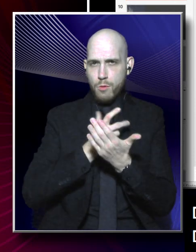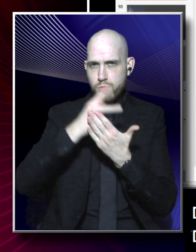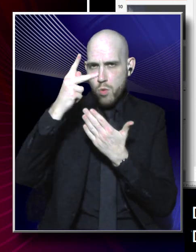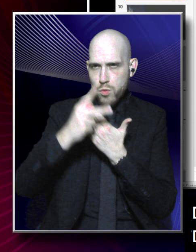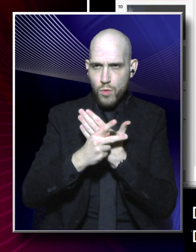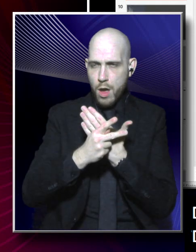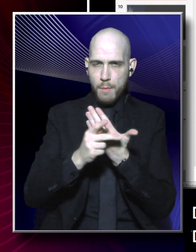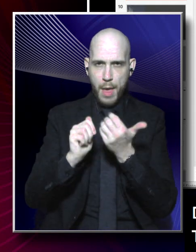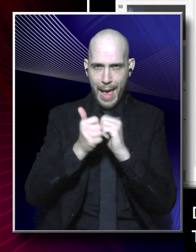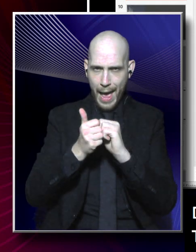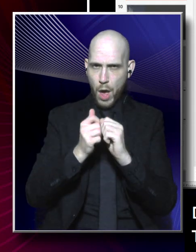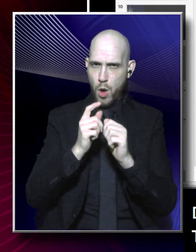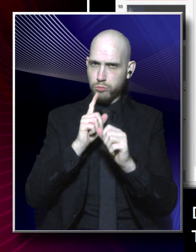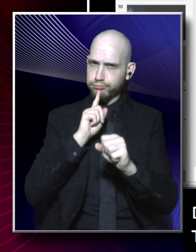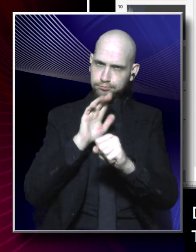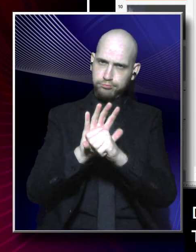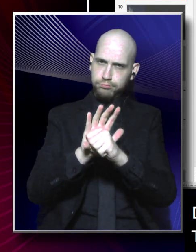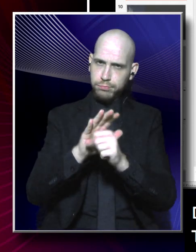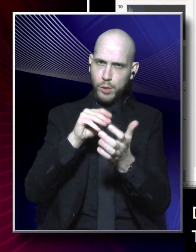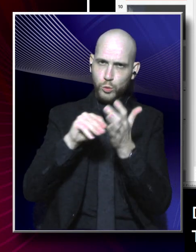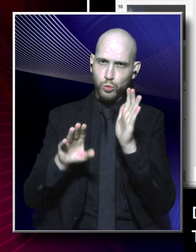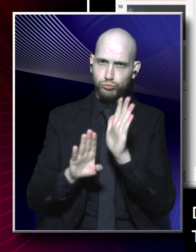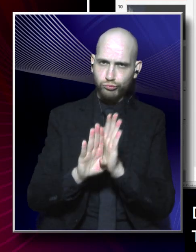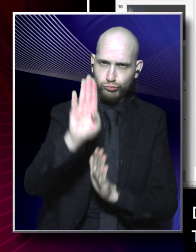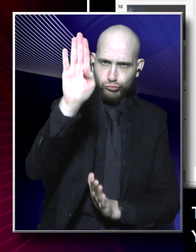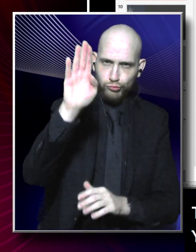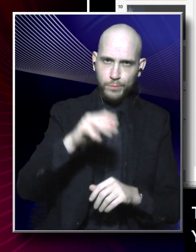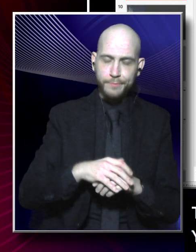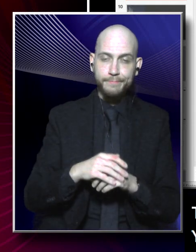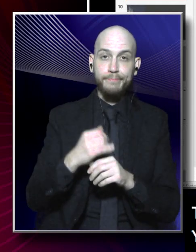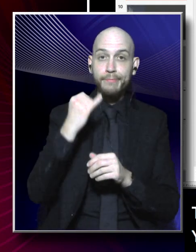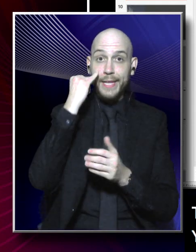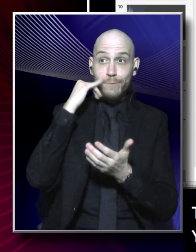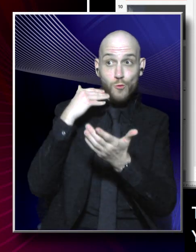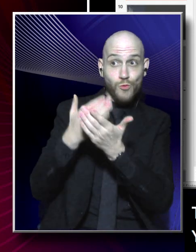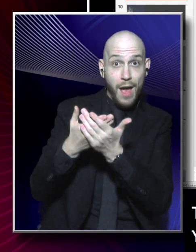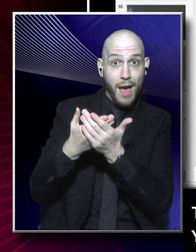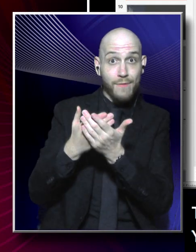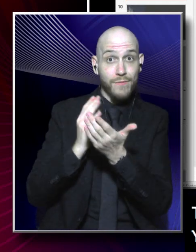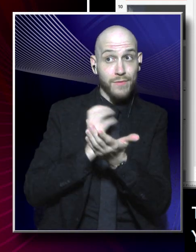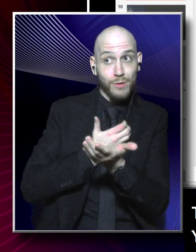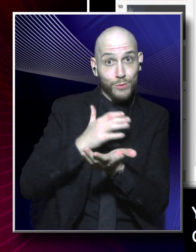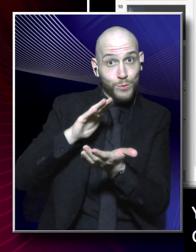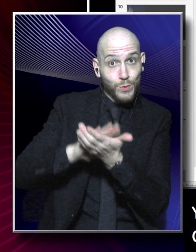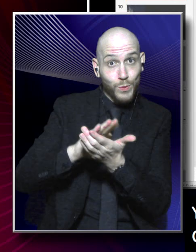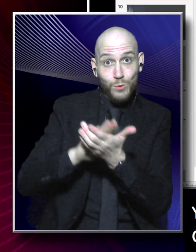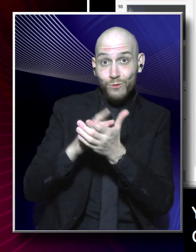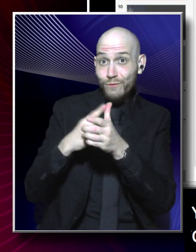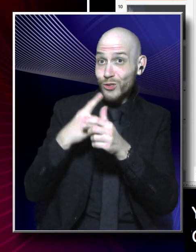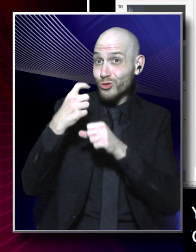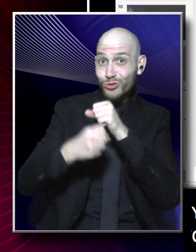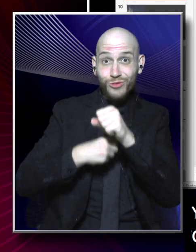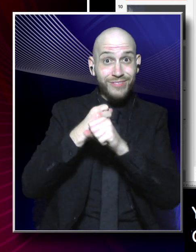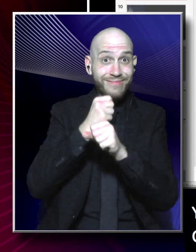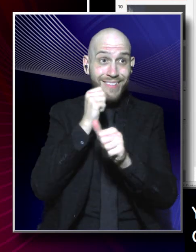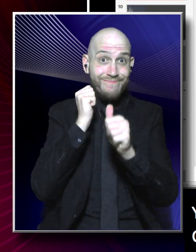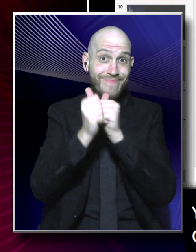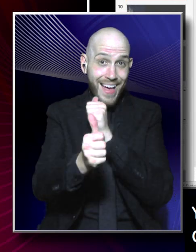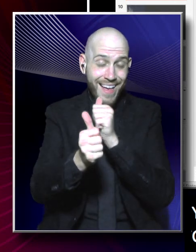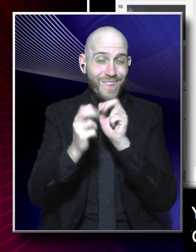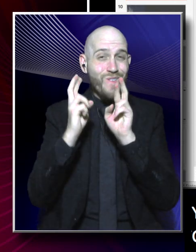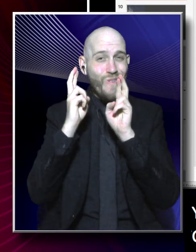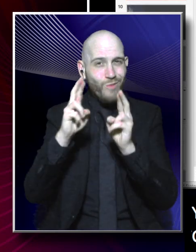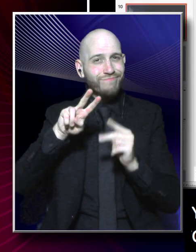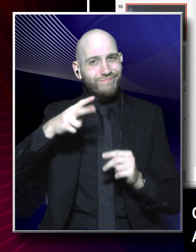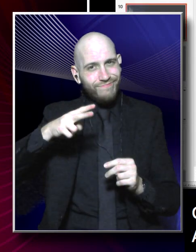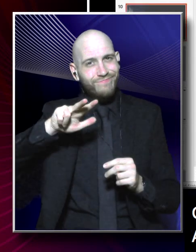growing. So if you come in low and you're not passing it, within a couple of years, hopefully we can get you passing the AZ Merit. If we go